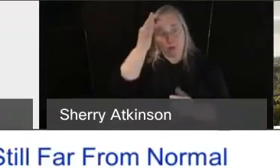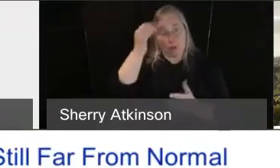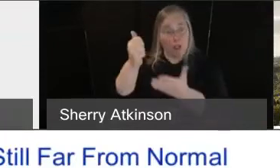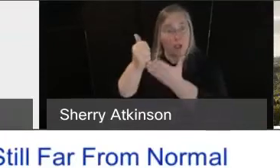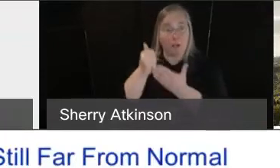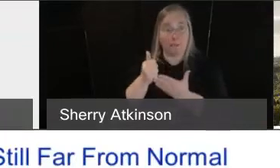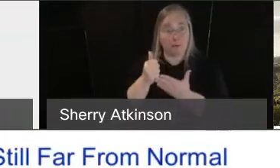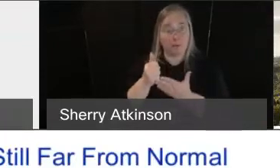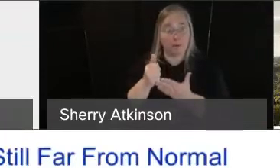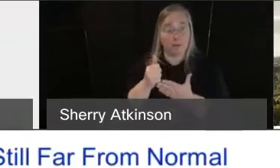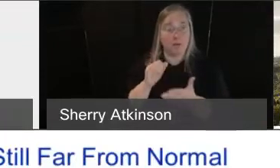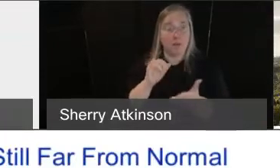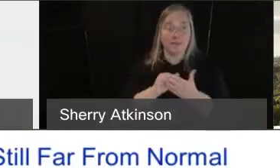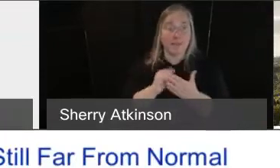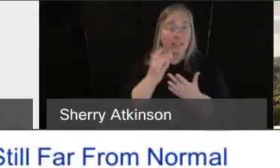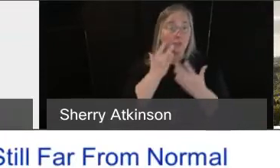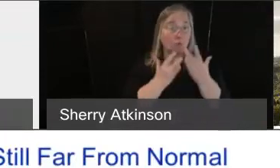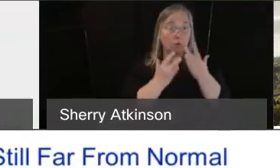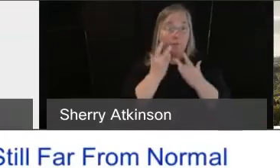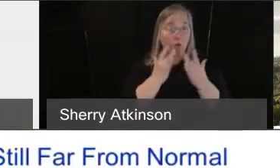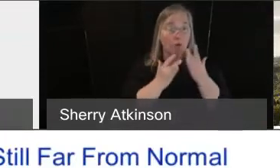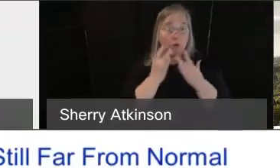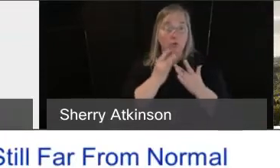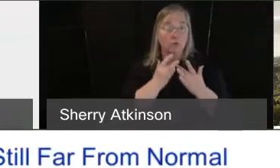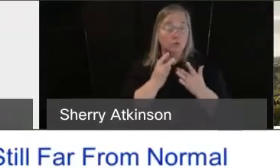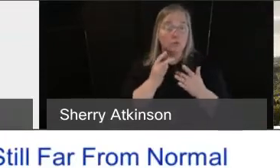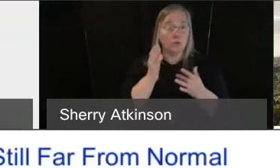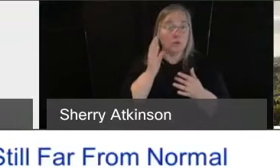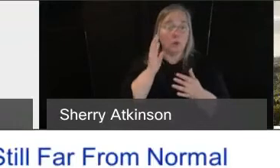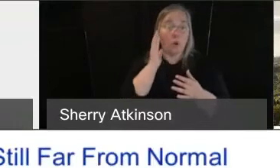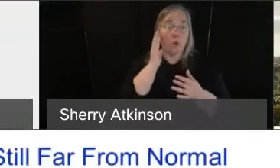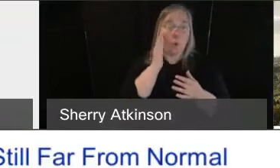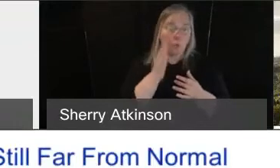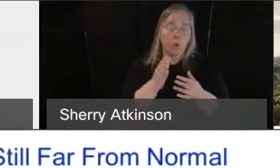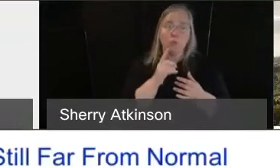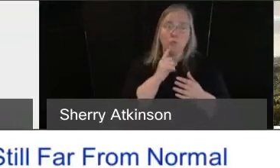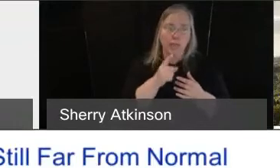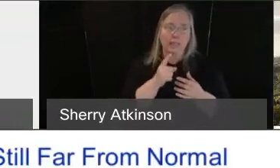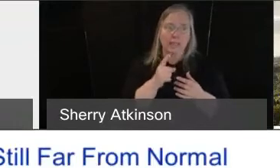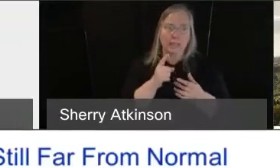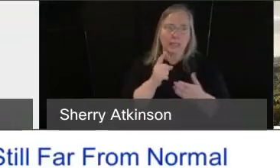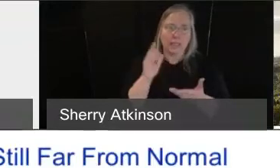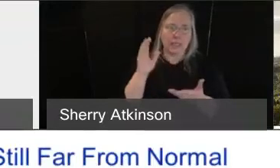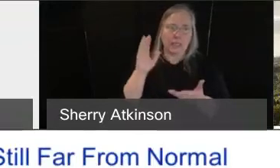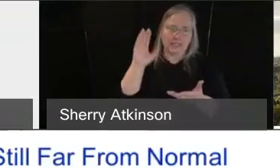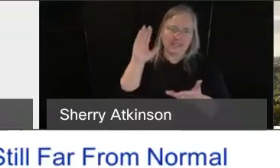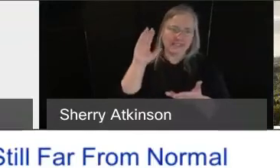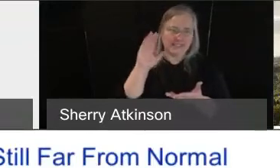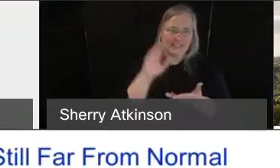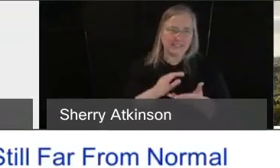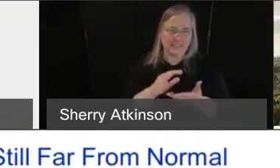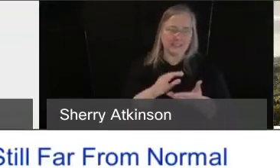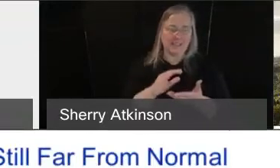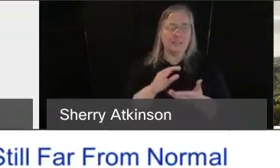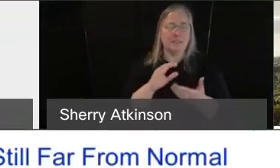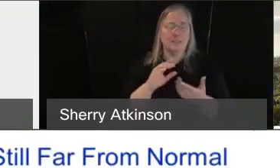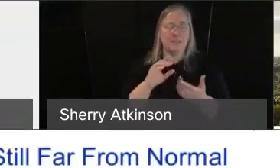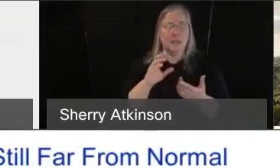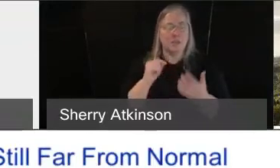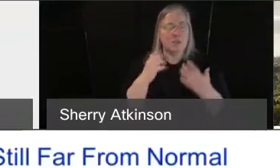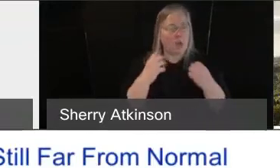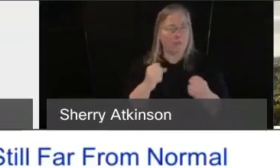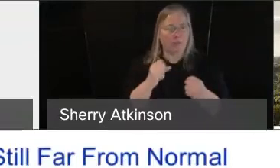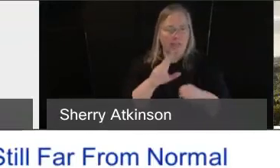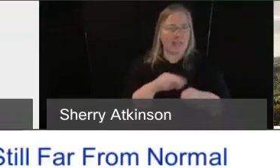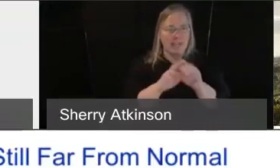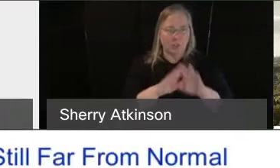these shortfalls are going to really hamper the recovery nationally, and also continue to stress people like us